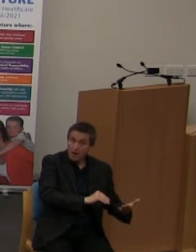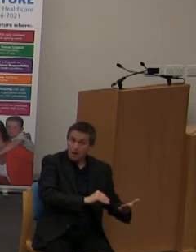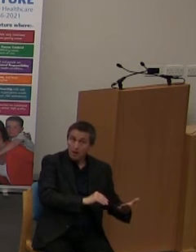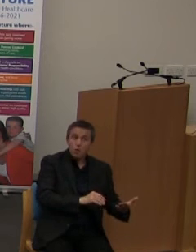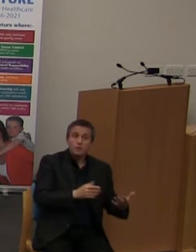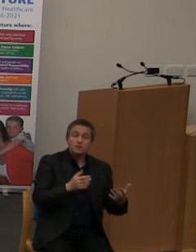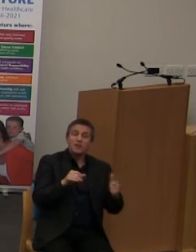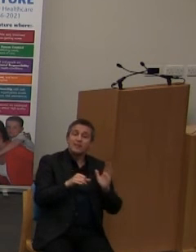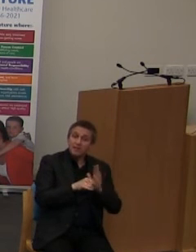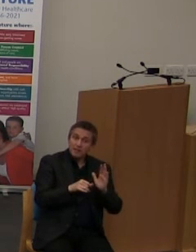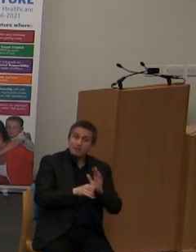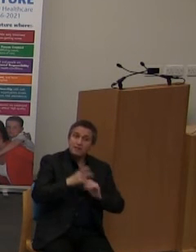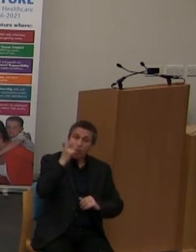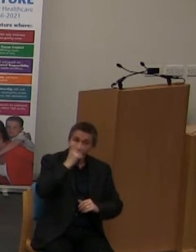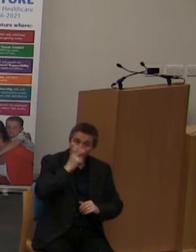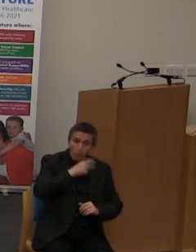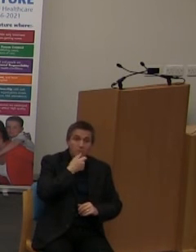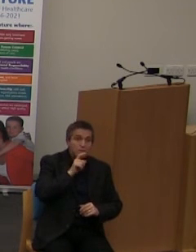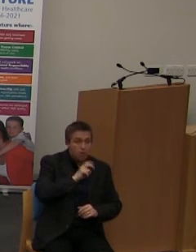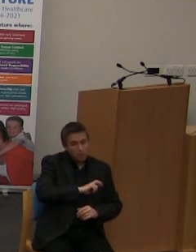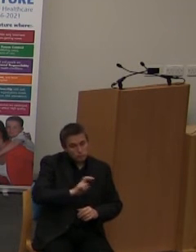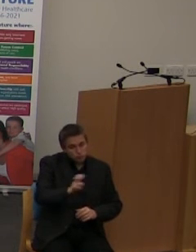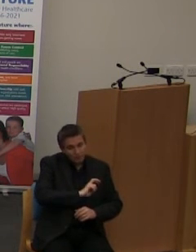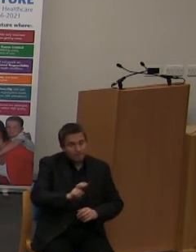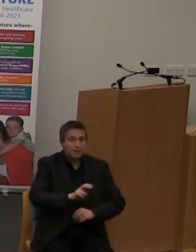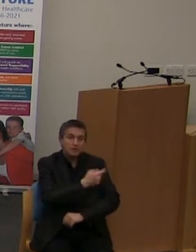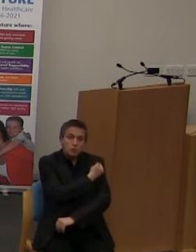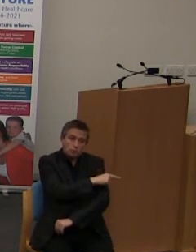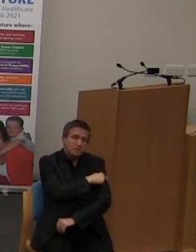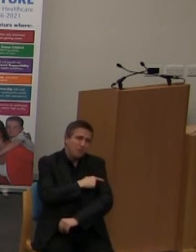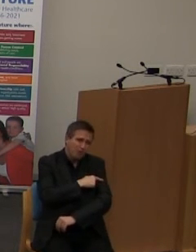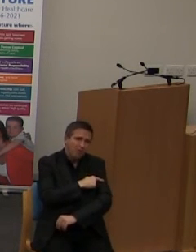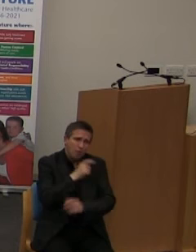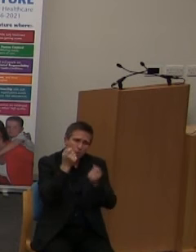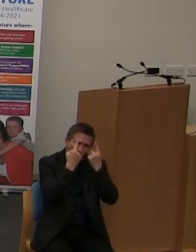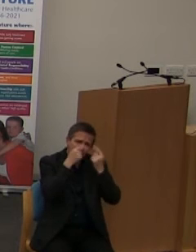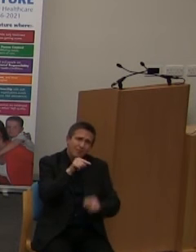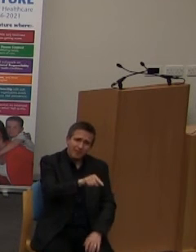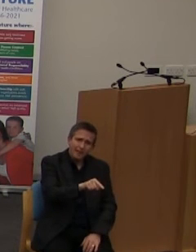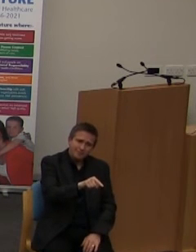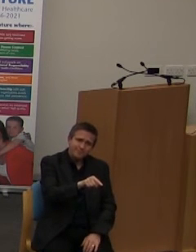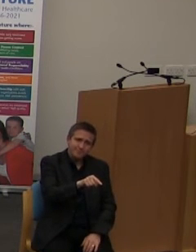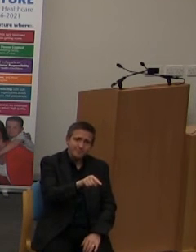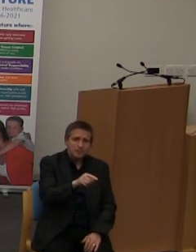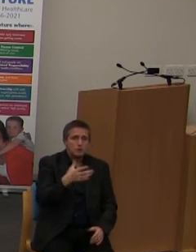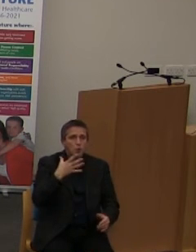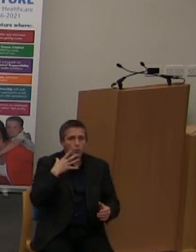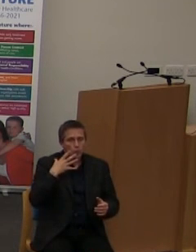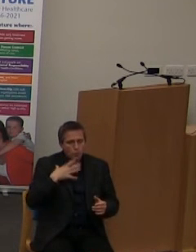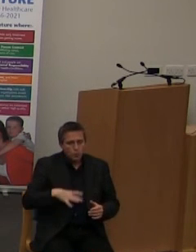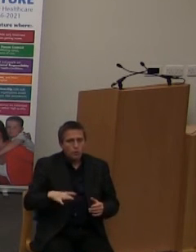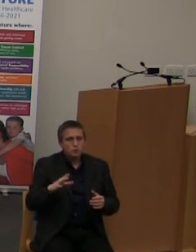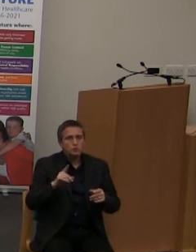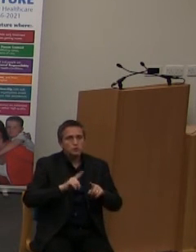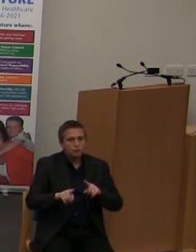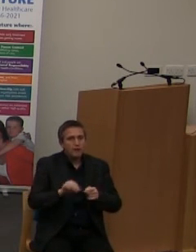frail people, coming repeatedly to hospital, and that's a message that we've very much heard. So we are looking at things like, for example, trying to